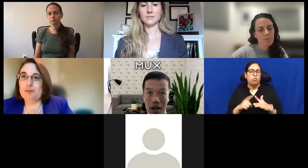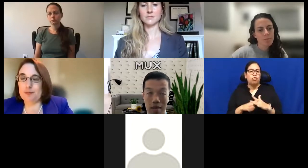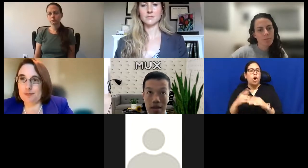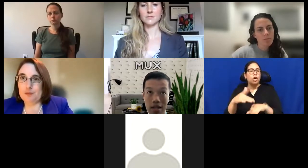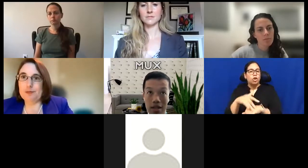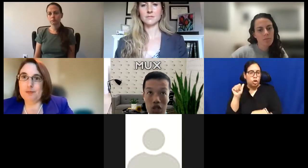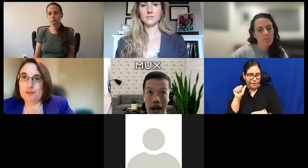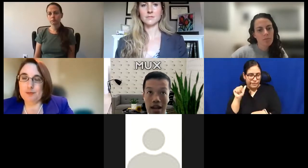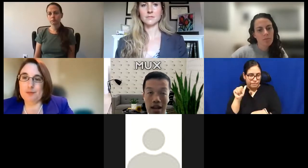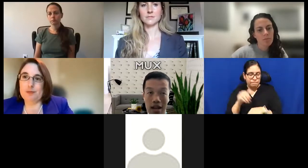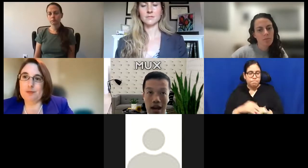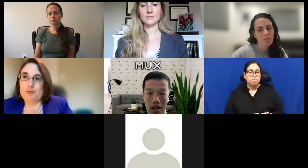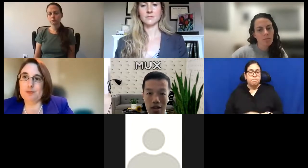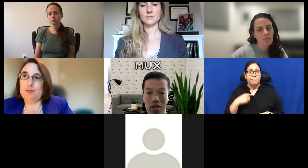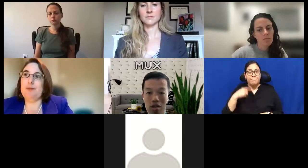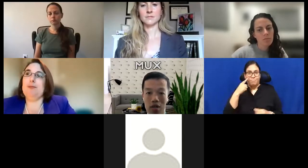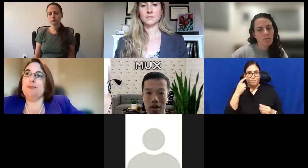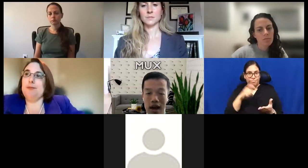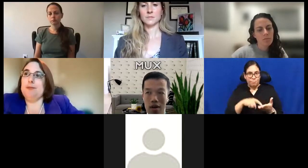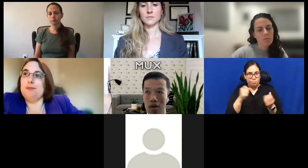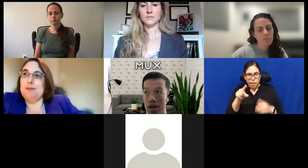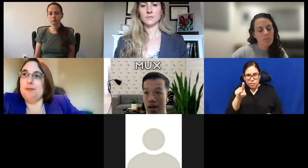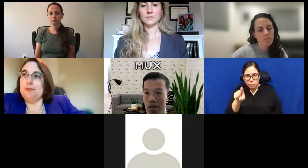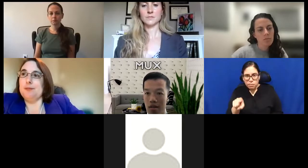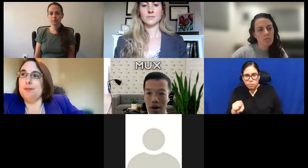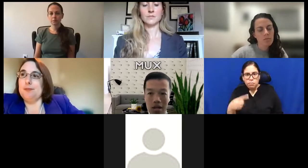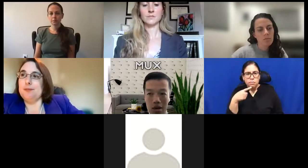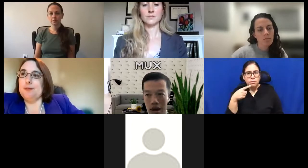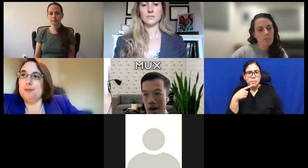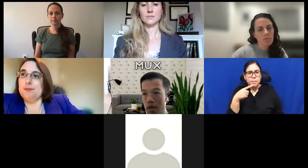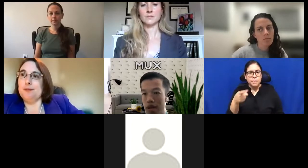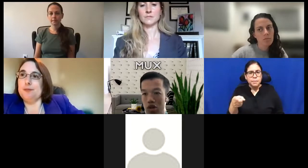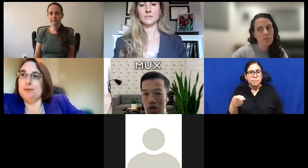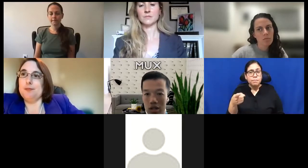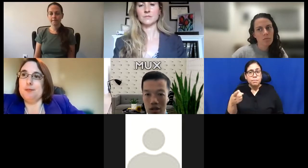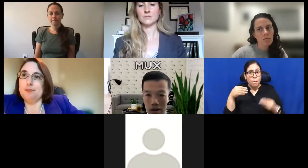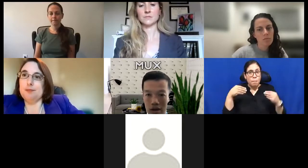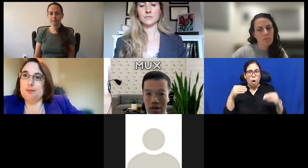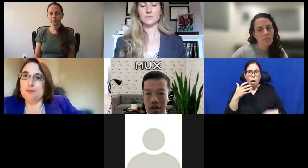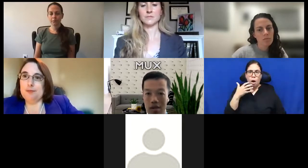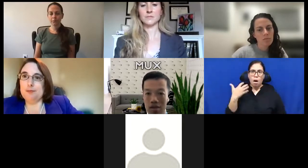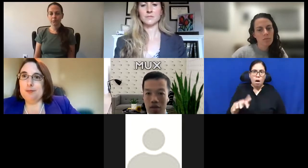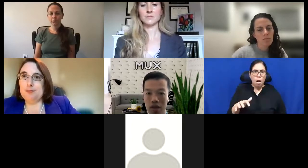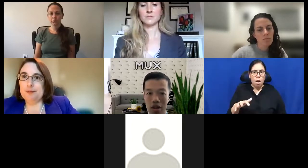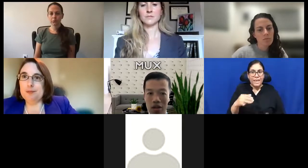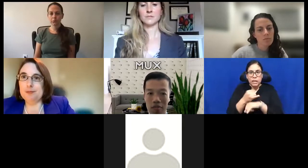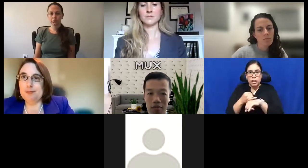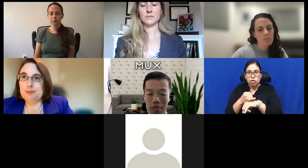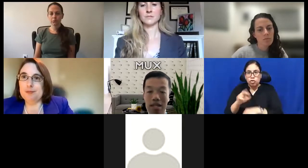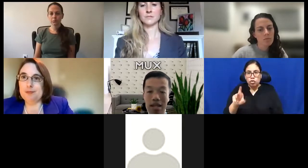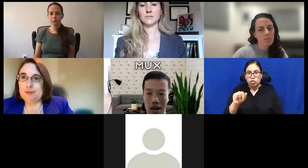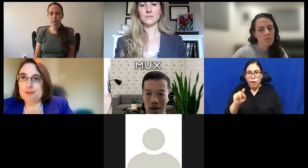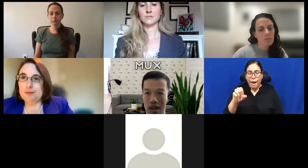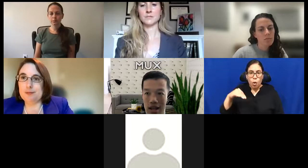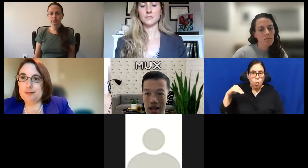I think a lot of the comments in the chat had alluded to around how the market's so hot with interest rates so low, so you feel like